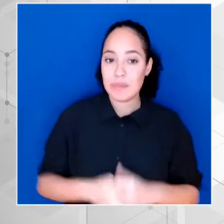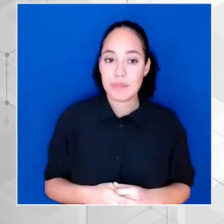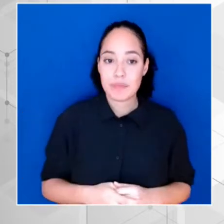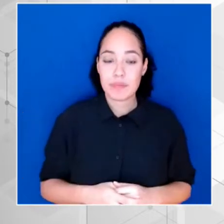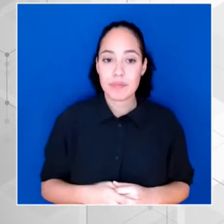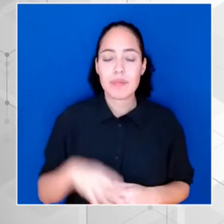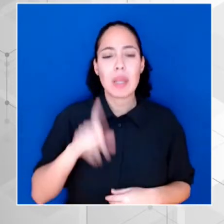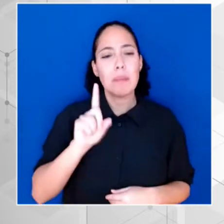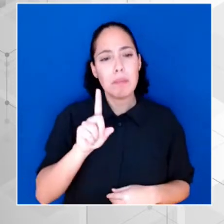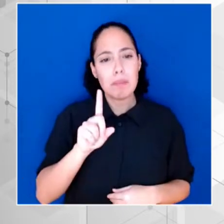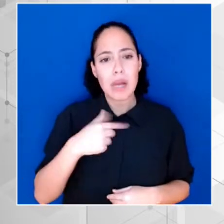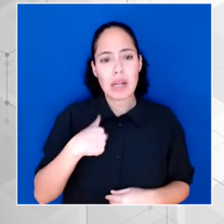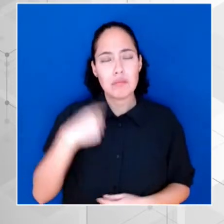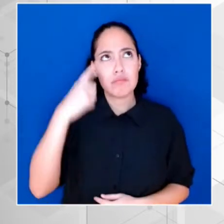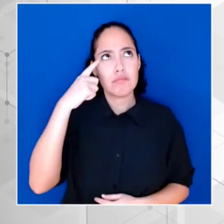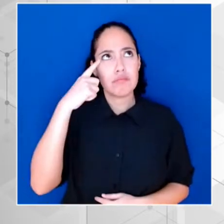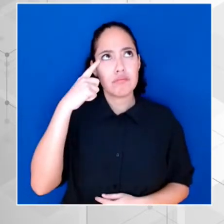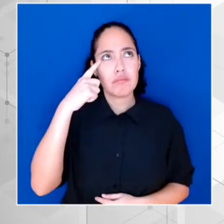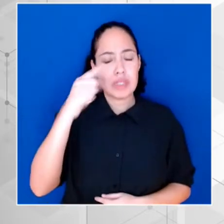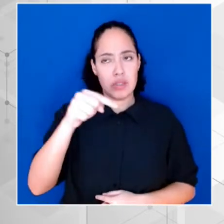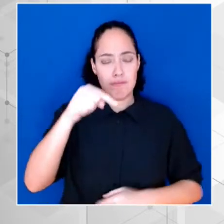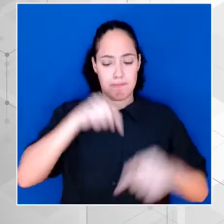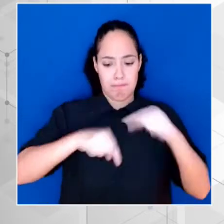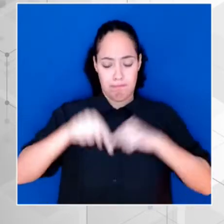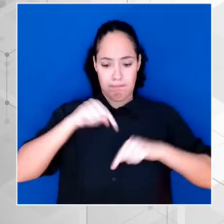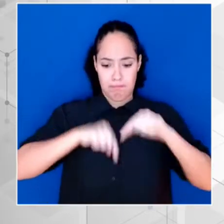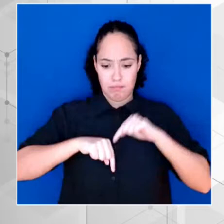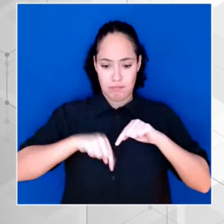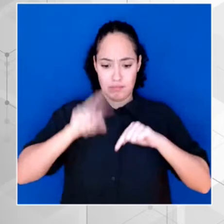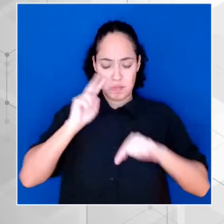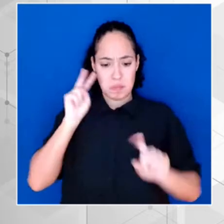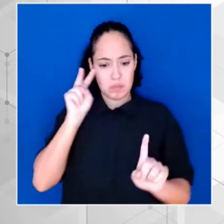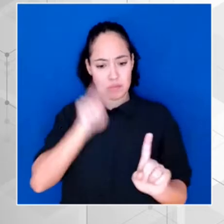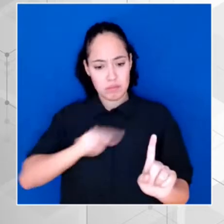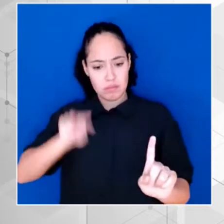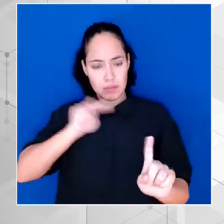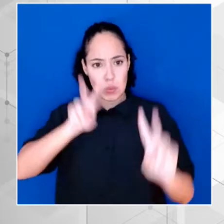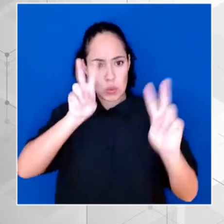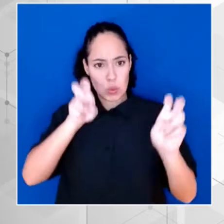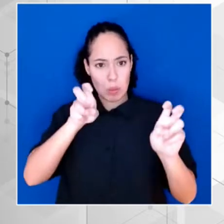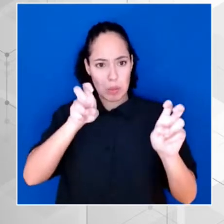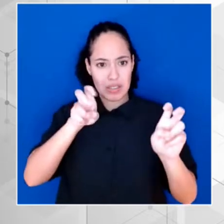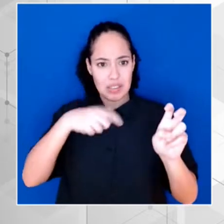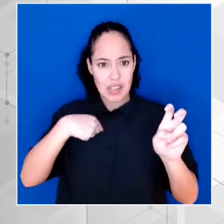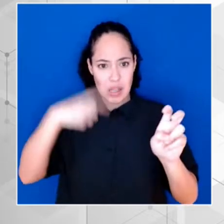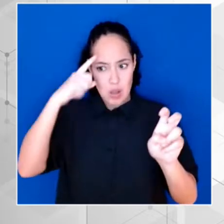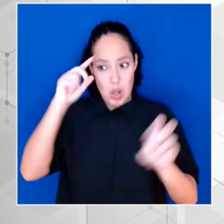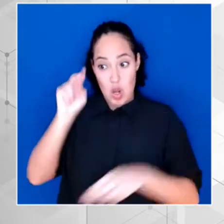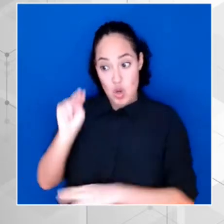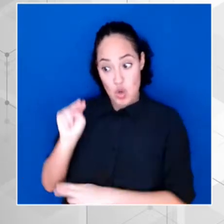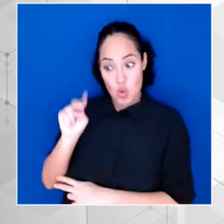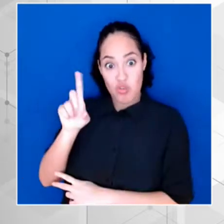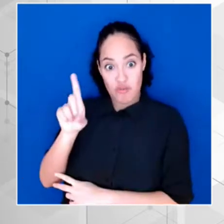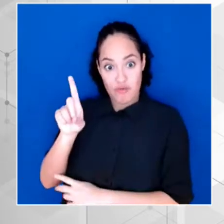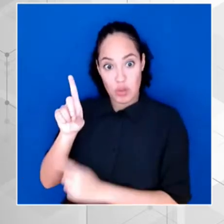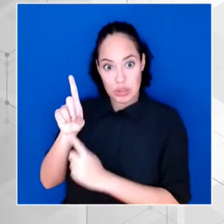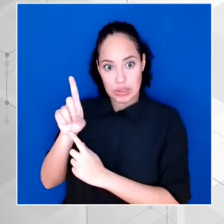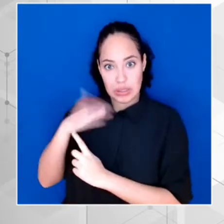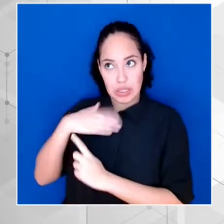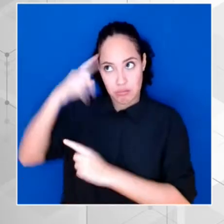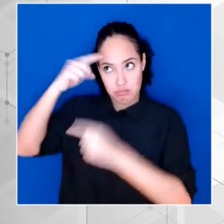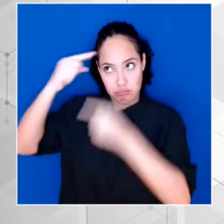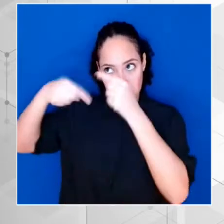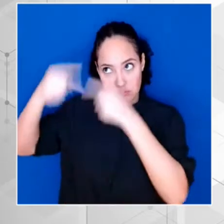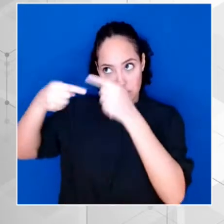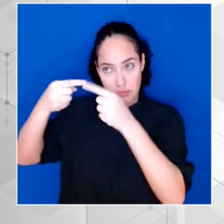disability beyond, usually I just focus on neurodiversity in general. When I recently further researched and looked online and looked